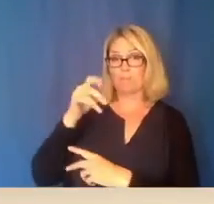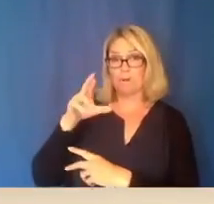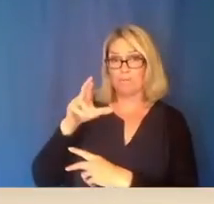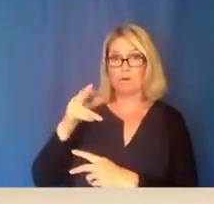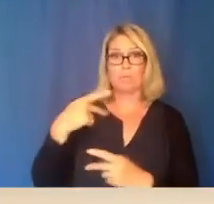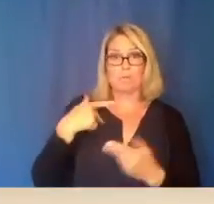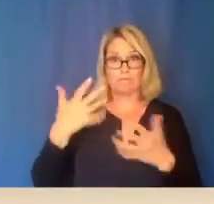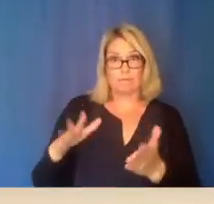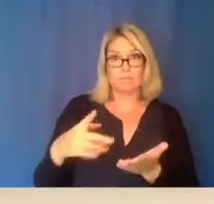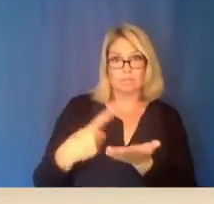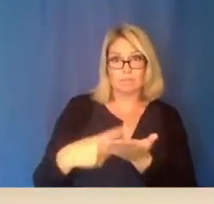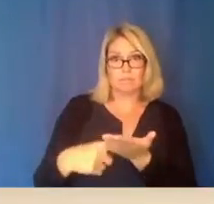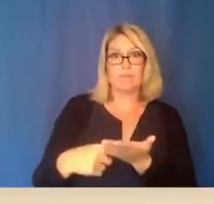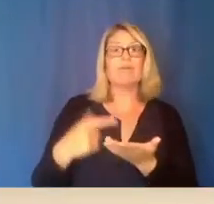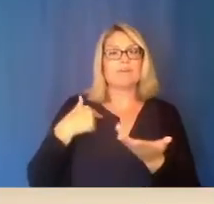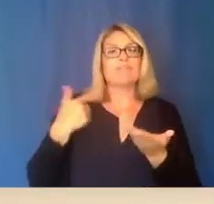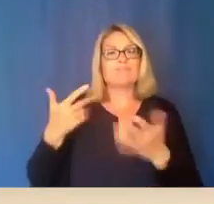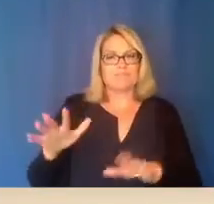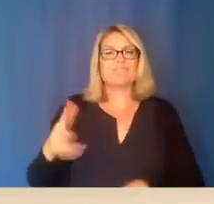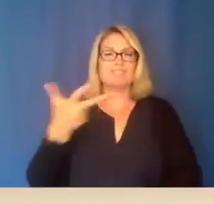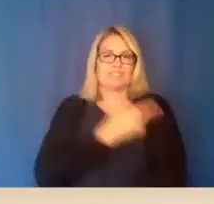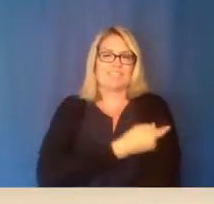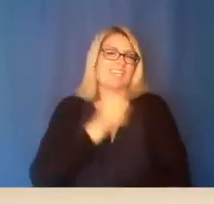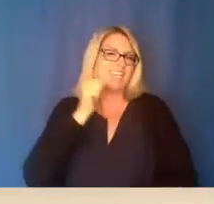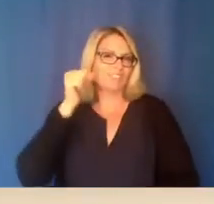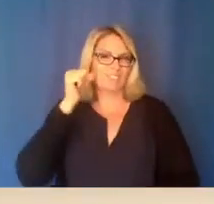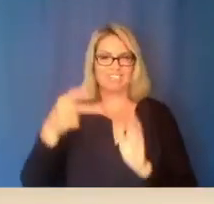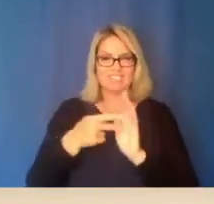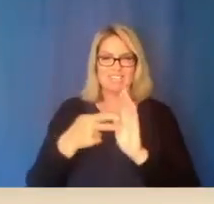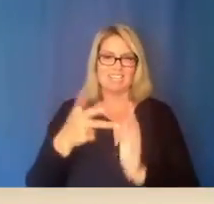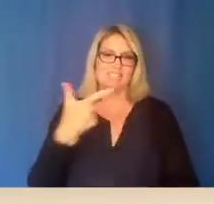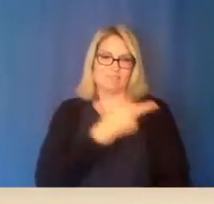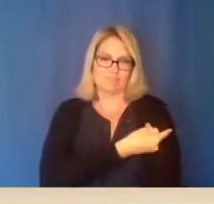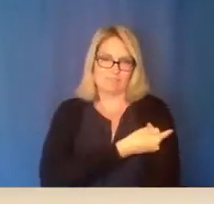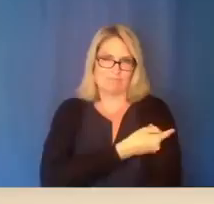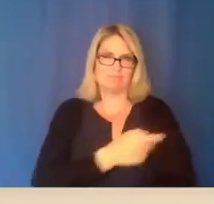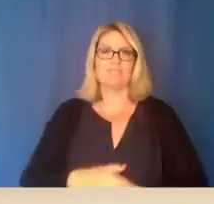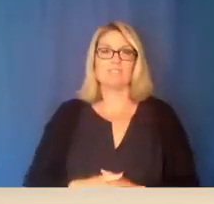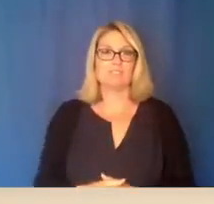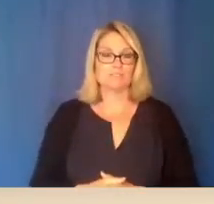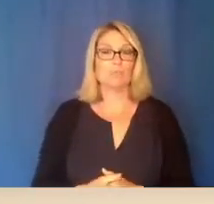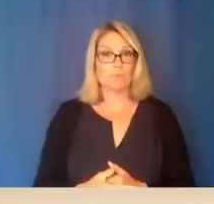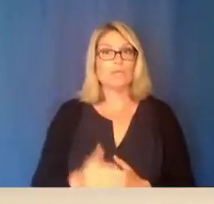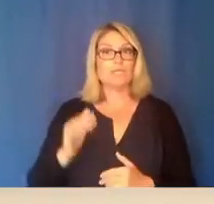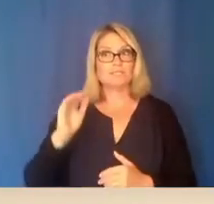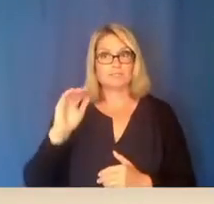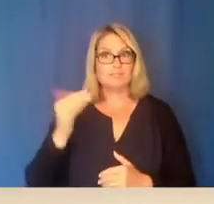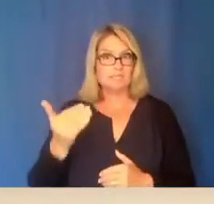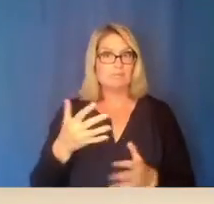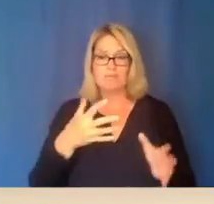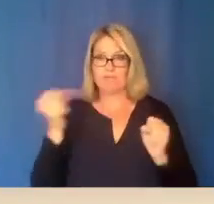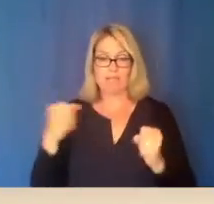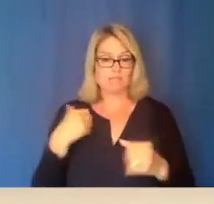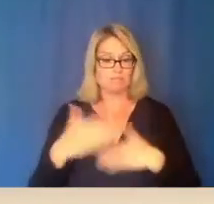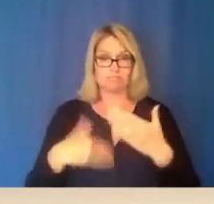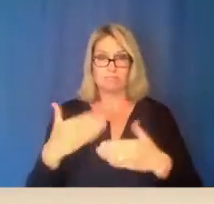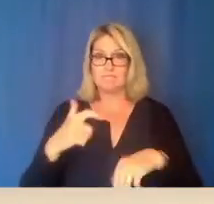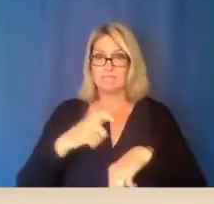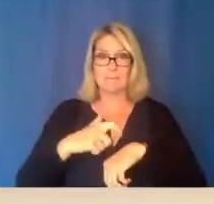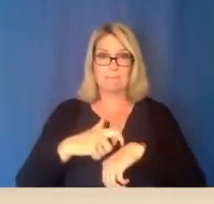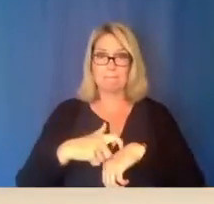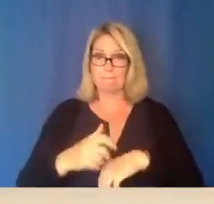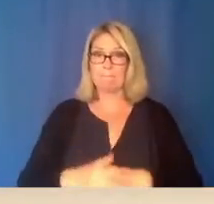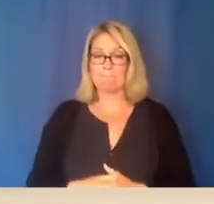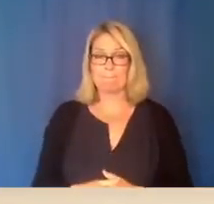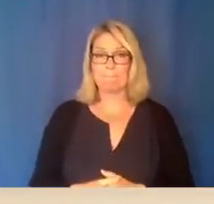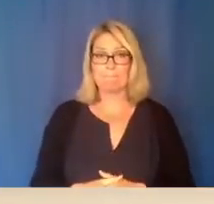get our second doses yesterday, so it seemed to go by very quickly. And I think the